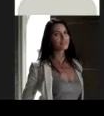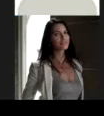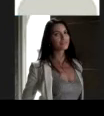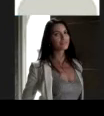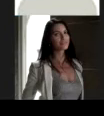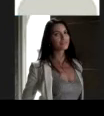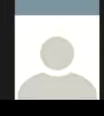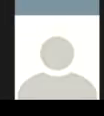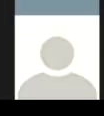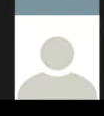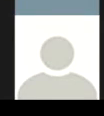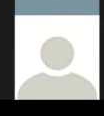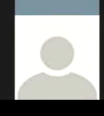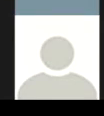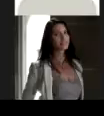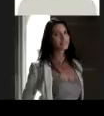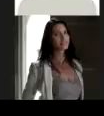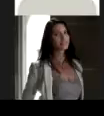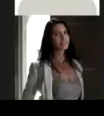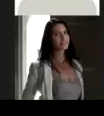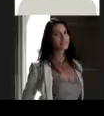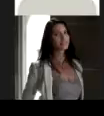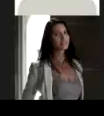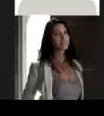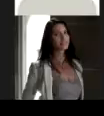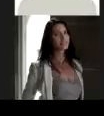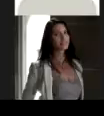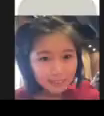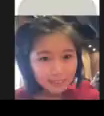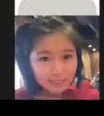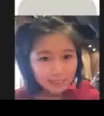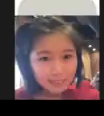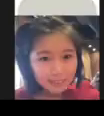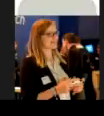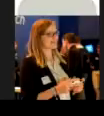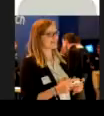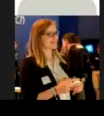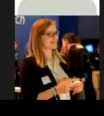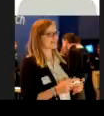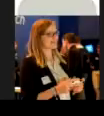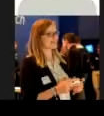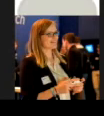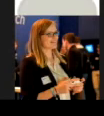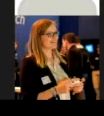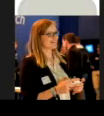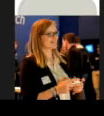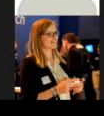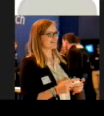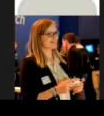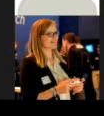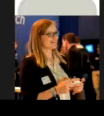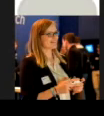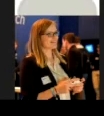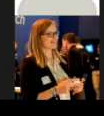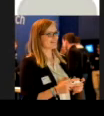run. So the current study highlights that the visual representation of